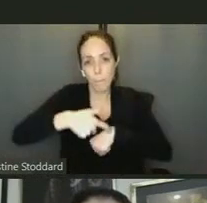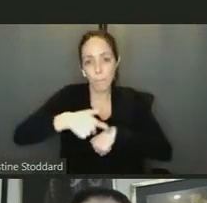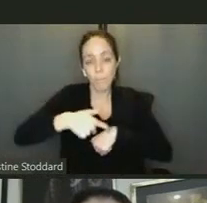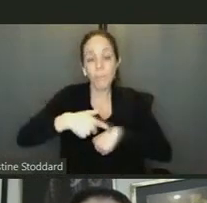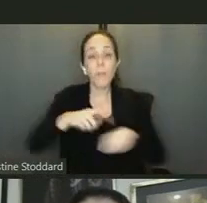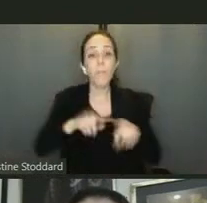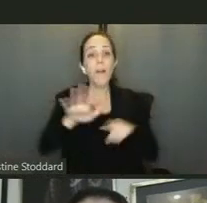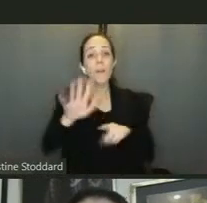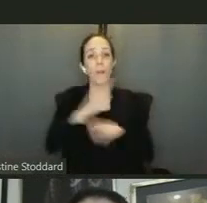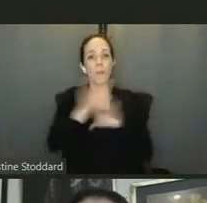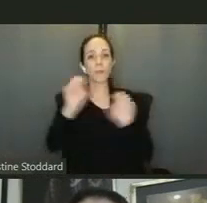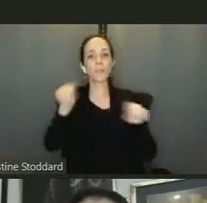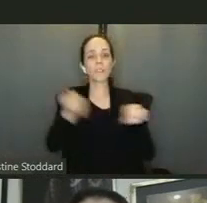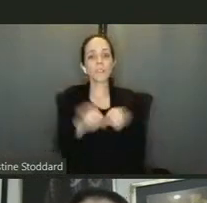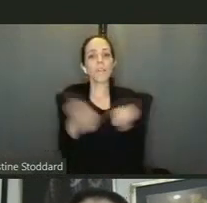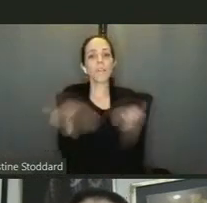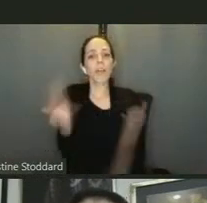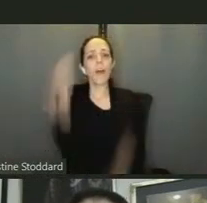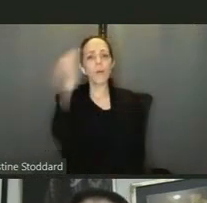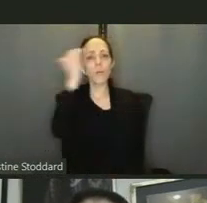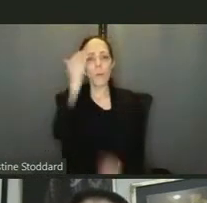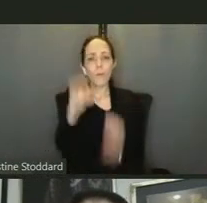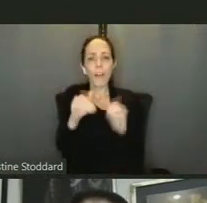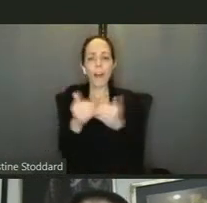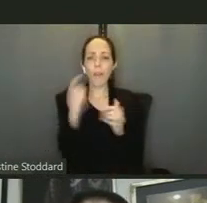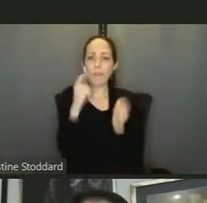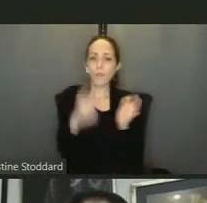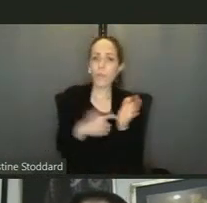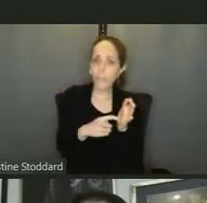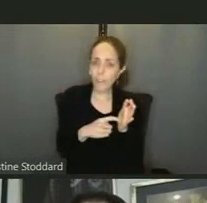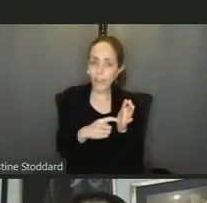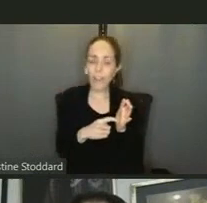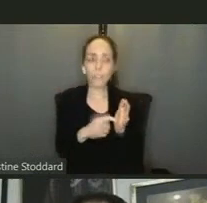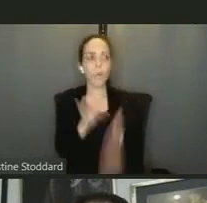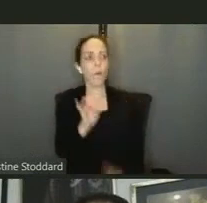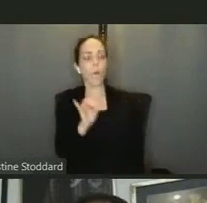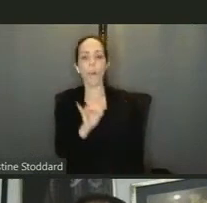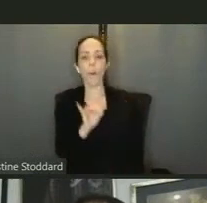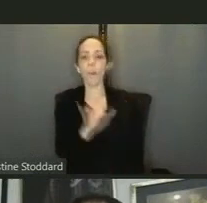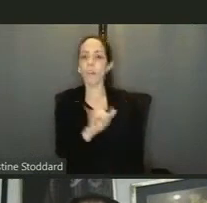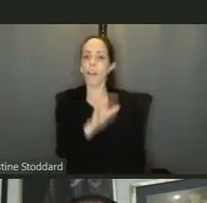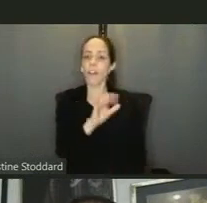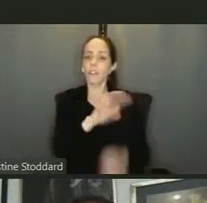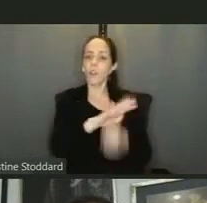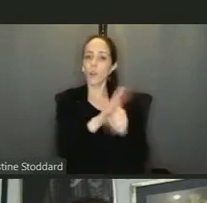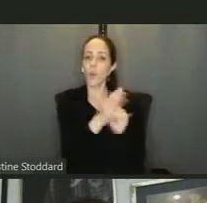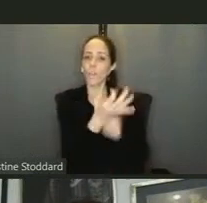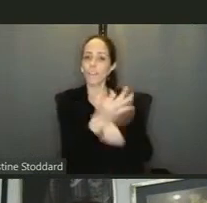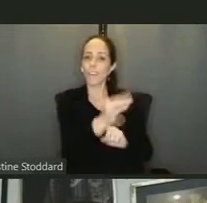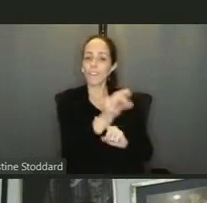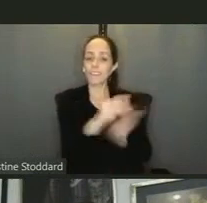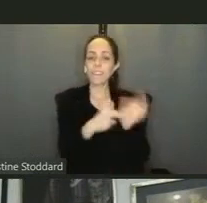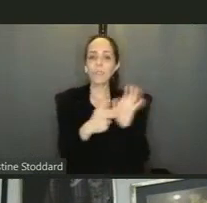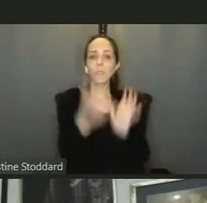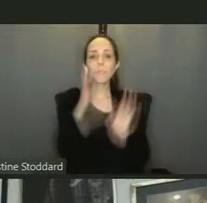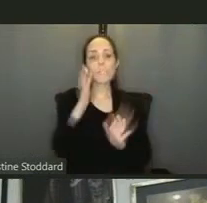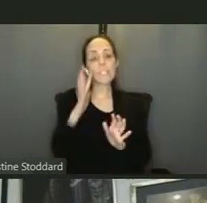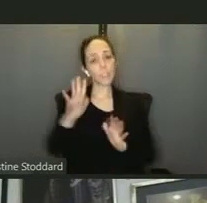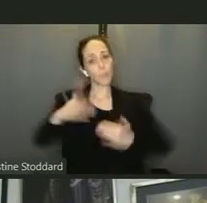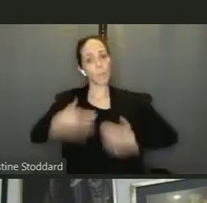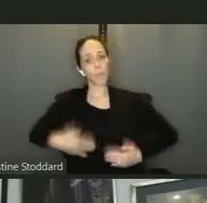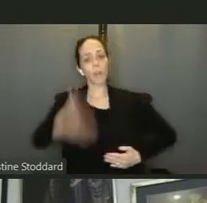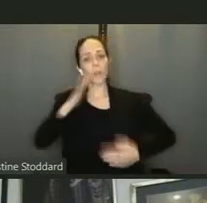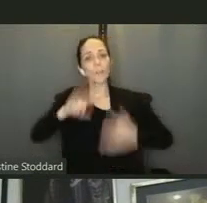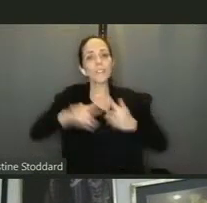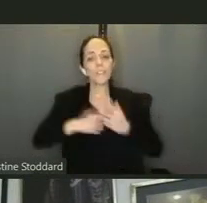system has now been trained to recognize the most recognizable part of the coronavirus and then safely be able to fight it off when